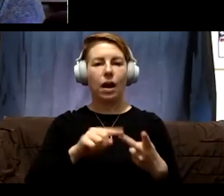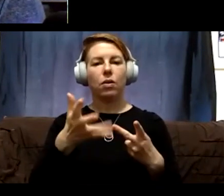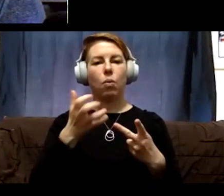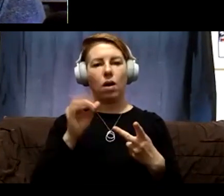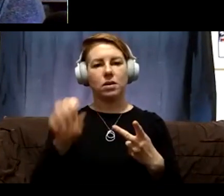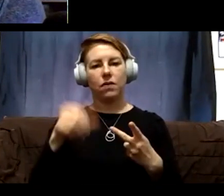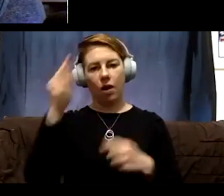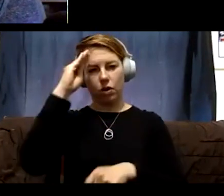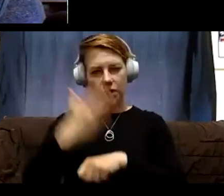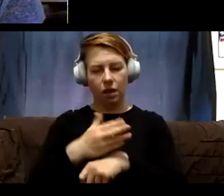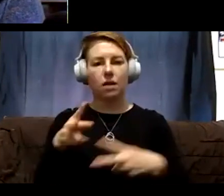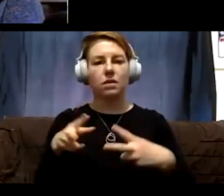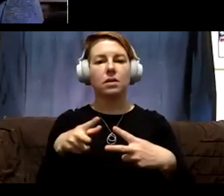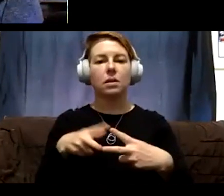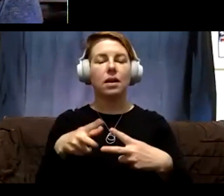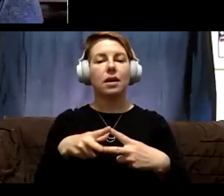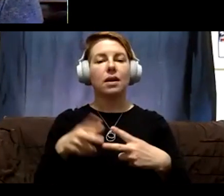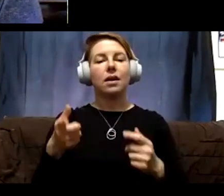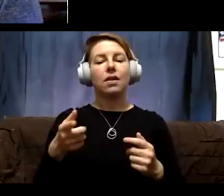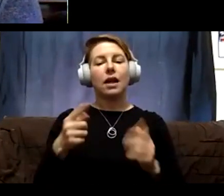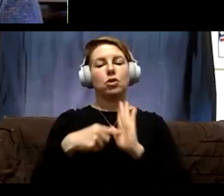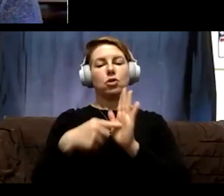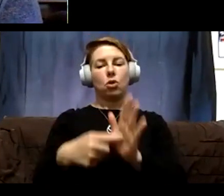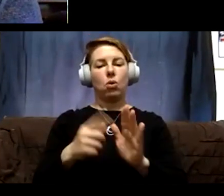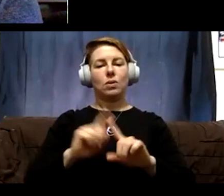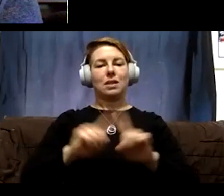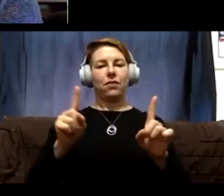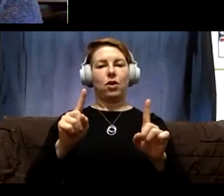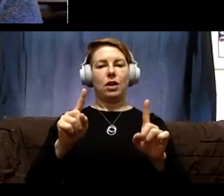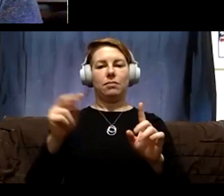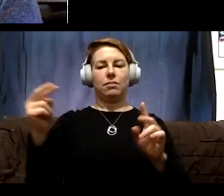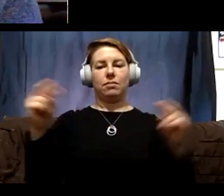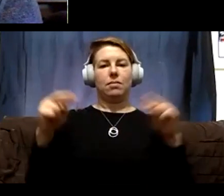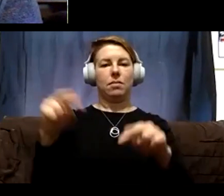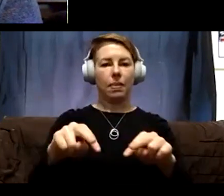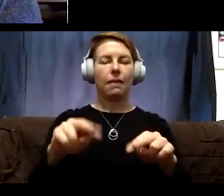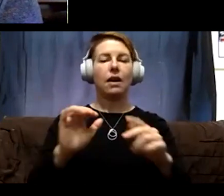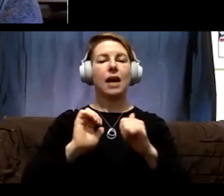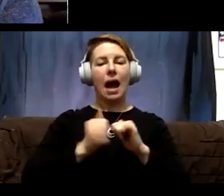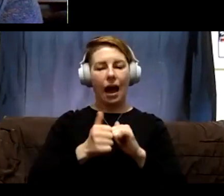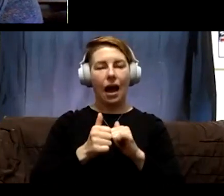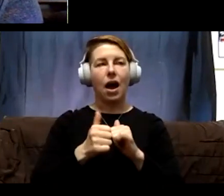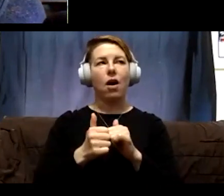are two, they shine their light on two different aspects of the way in which